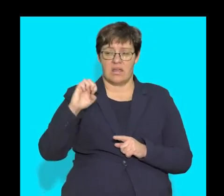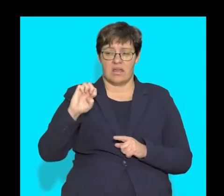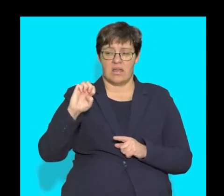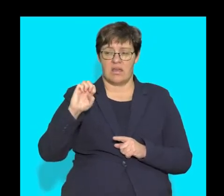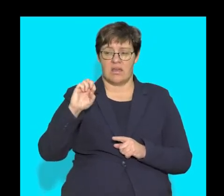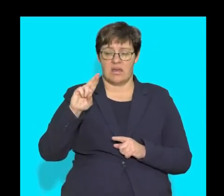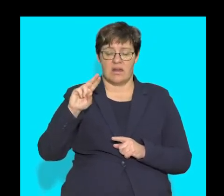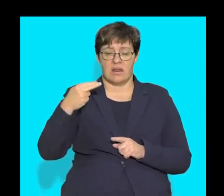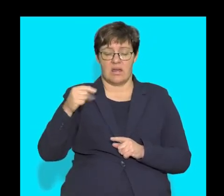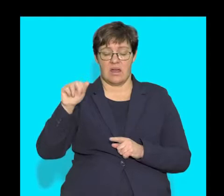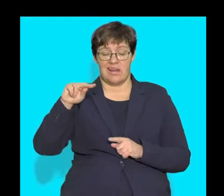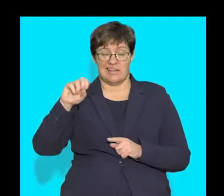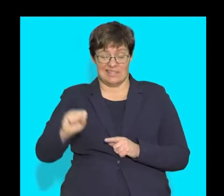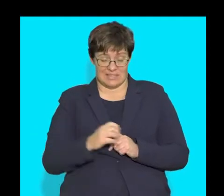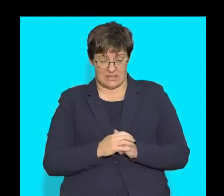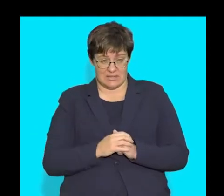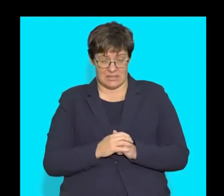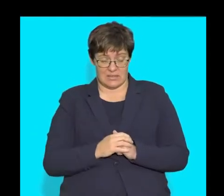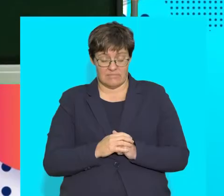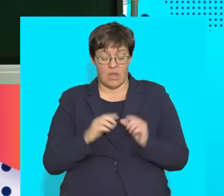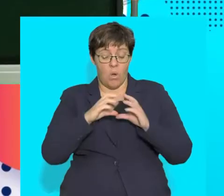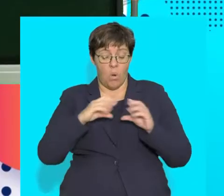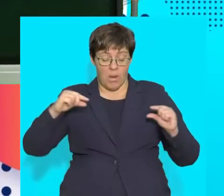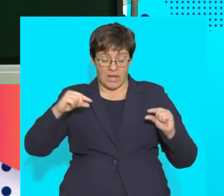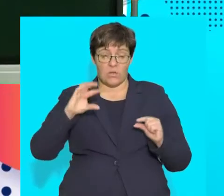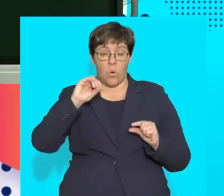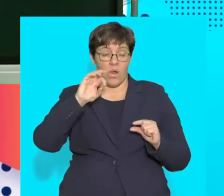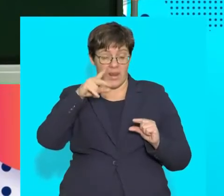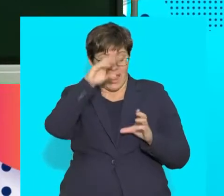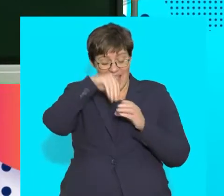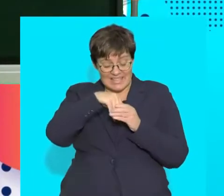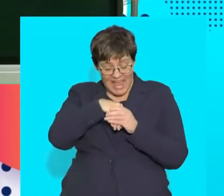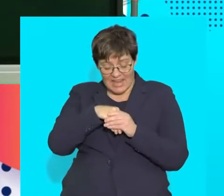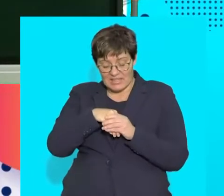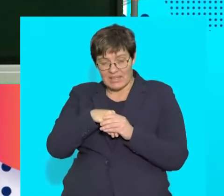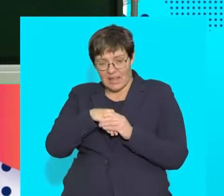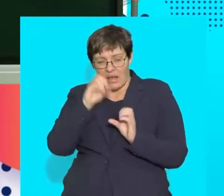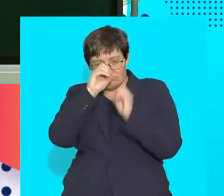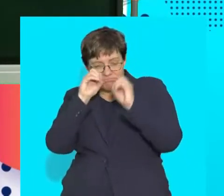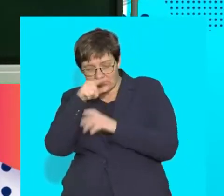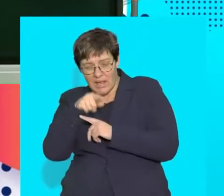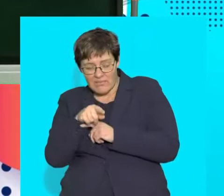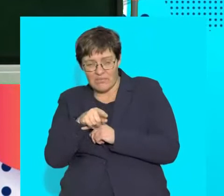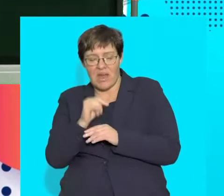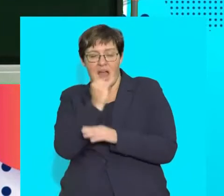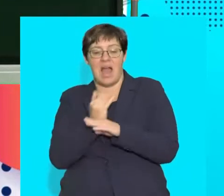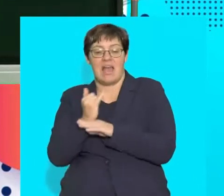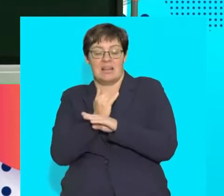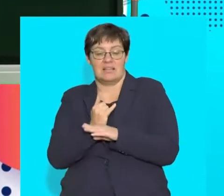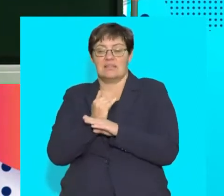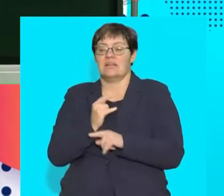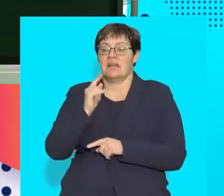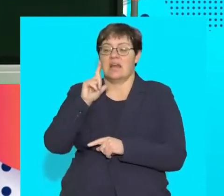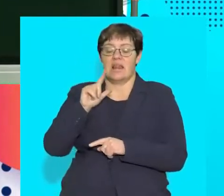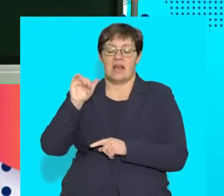of Langerhans. So the pancreas is the organ, and in that we've got some tissue called the eyelids of Langerhans,